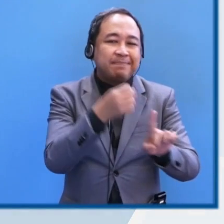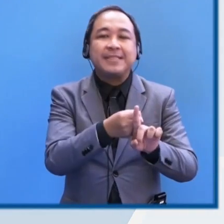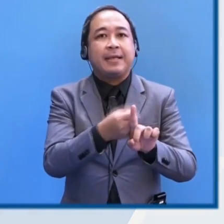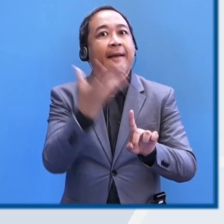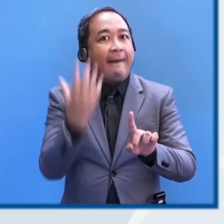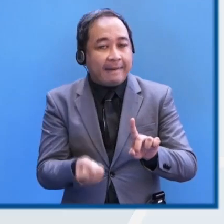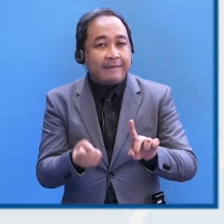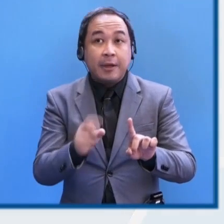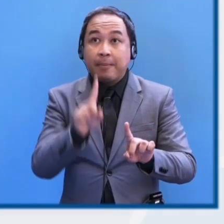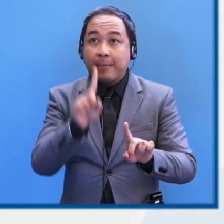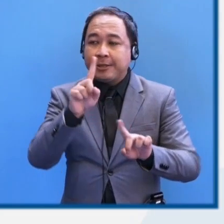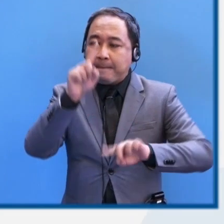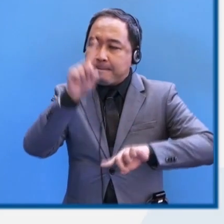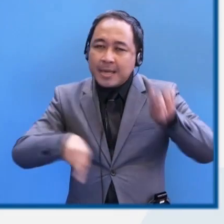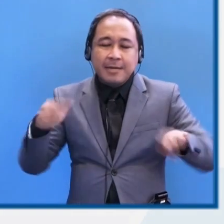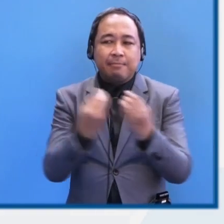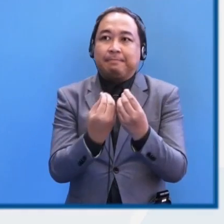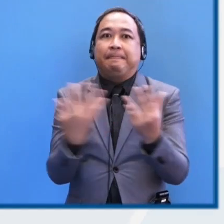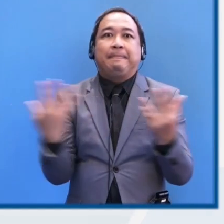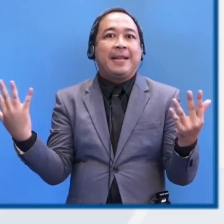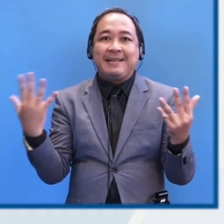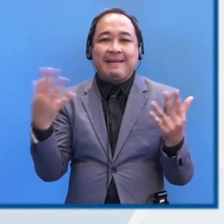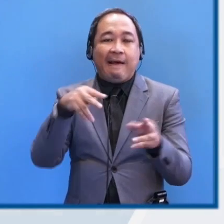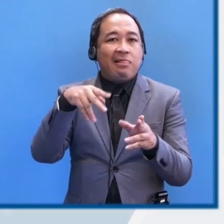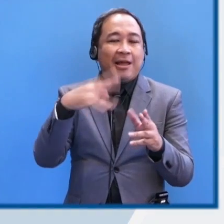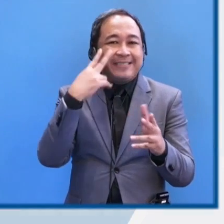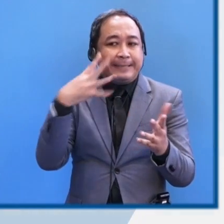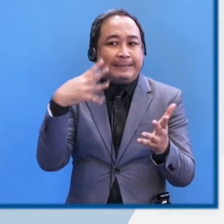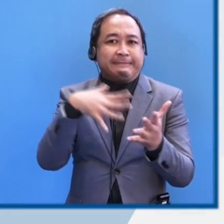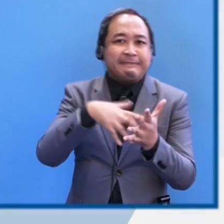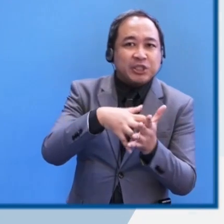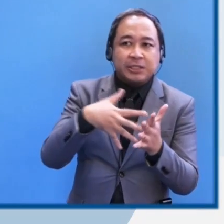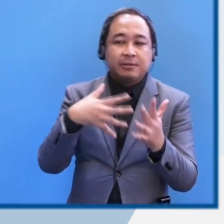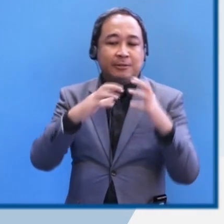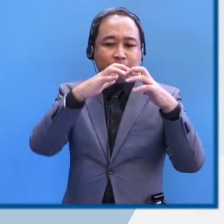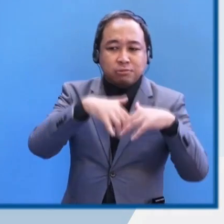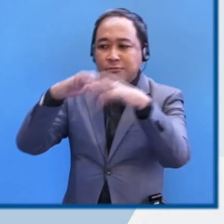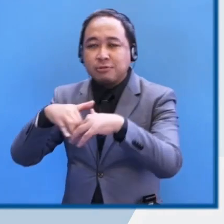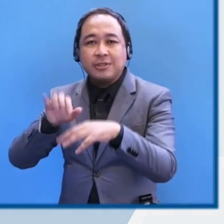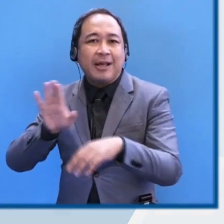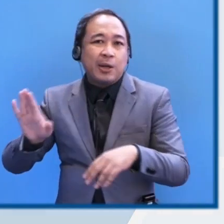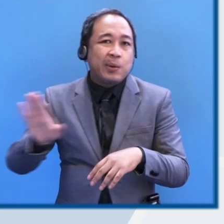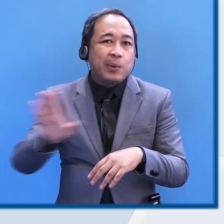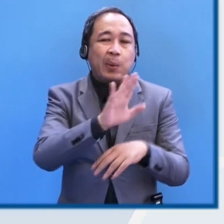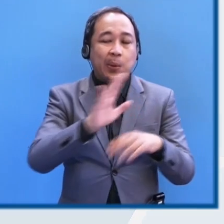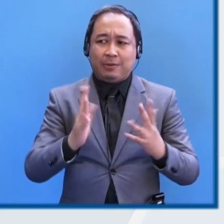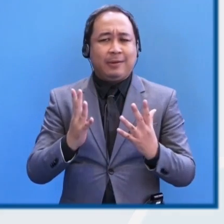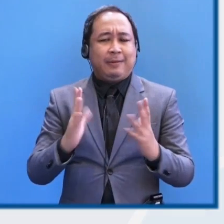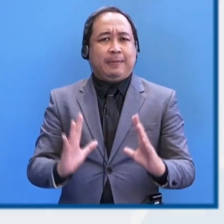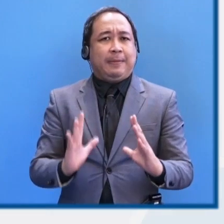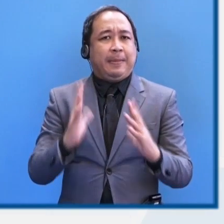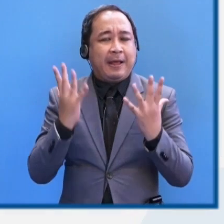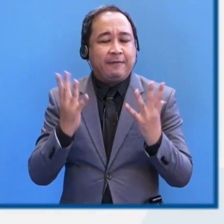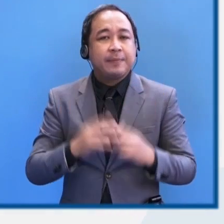multiple vulnerabilities that we are actually exposed to in the various parts of our life, and how we